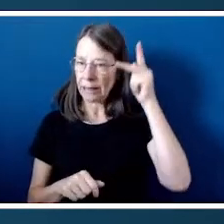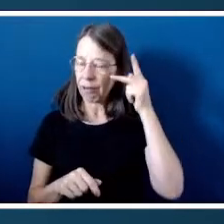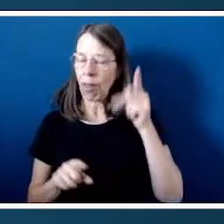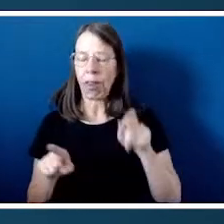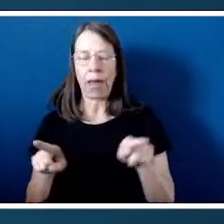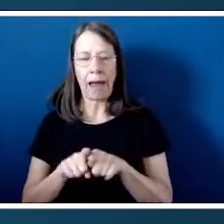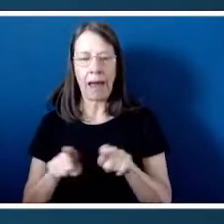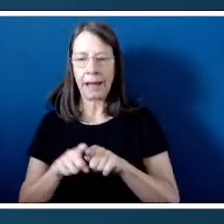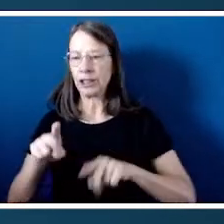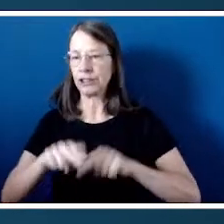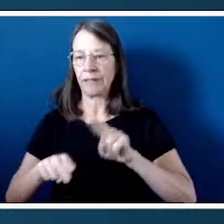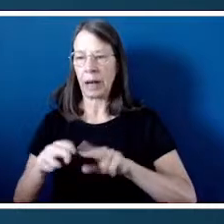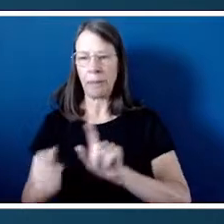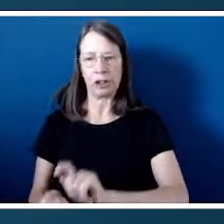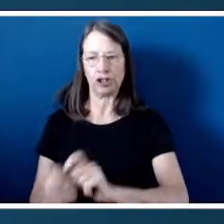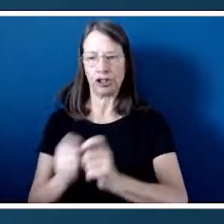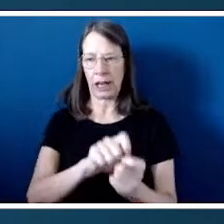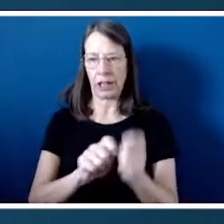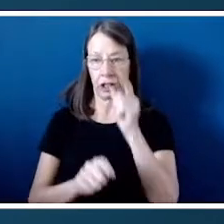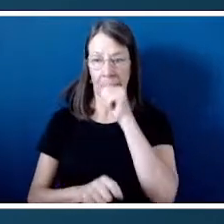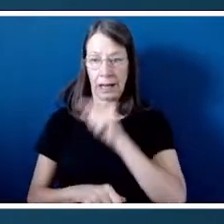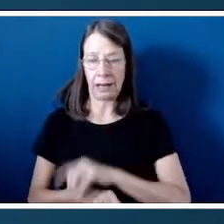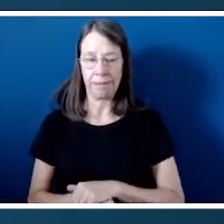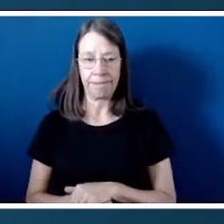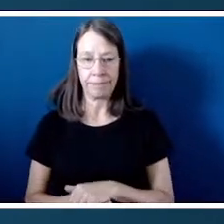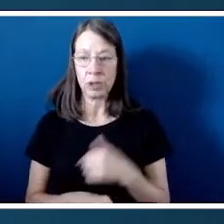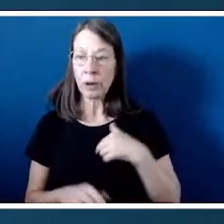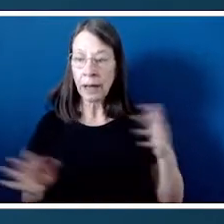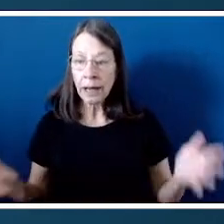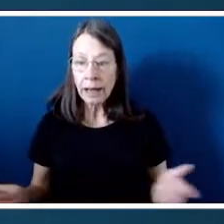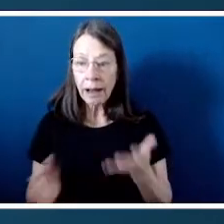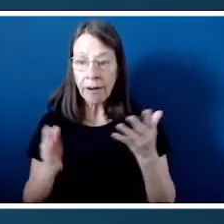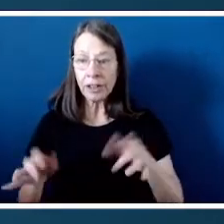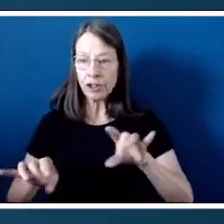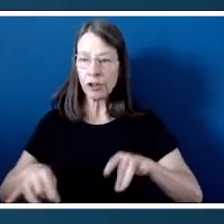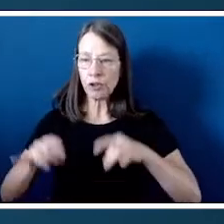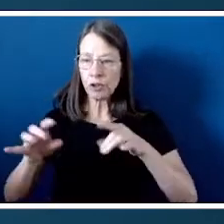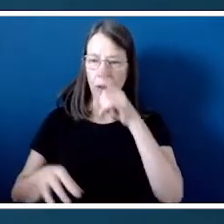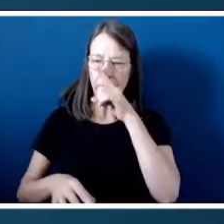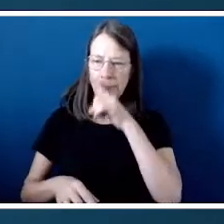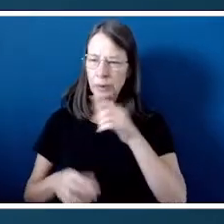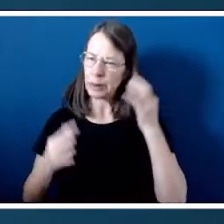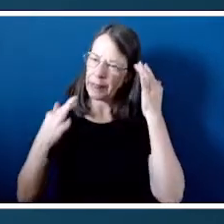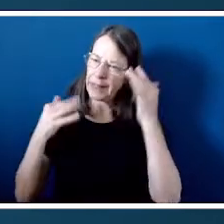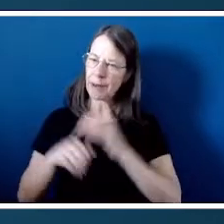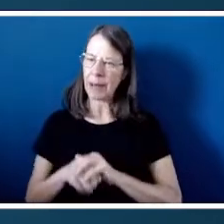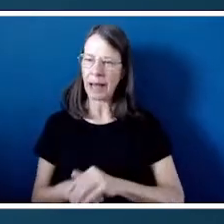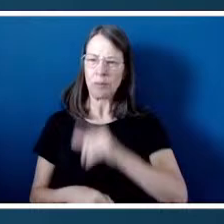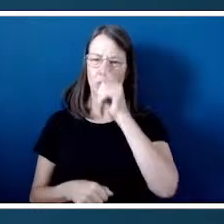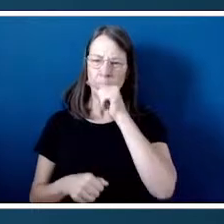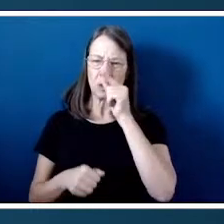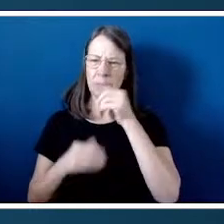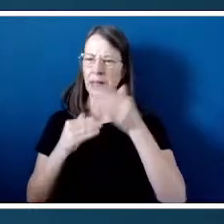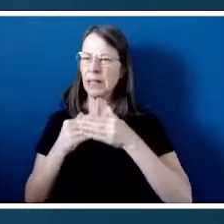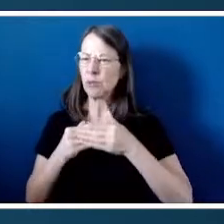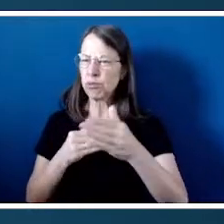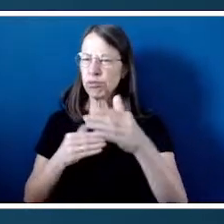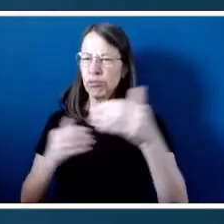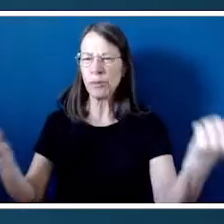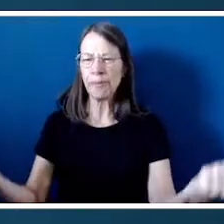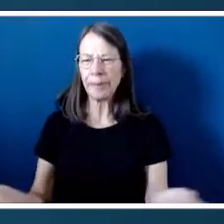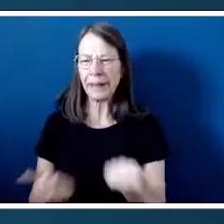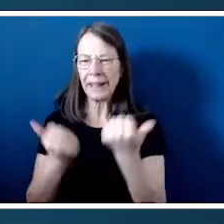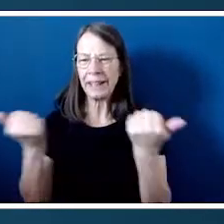I encourage Australians to consider the infinite possibilities that will flow from this.